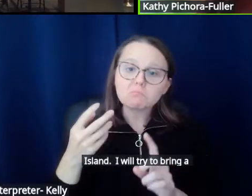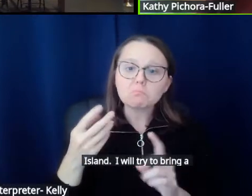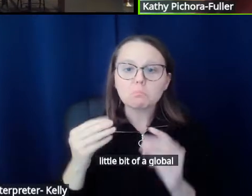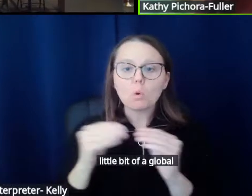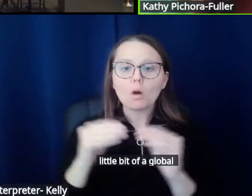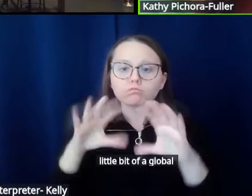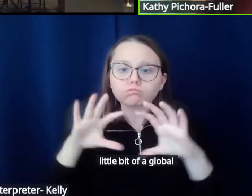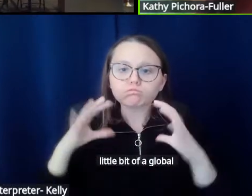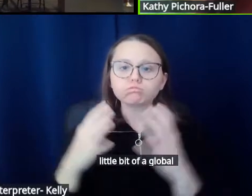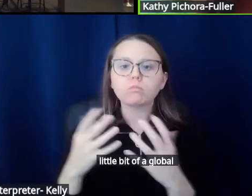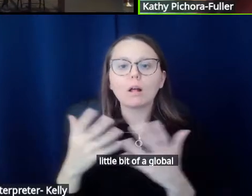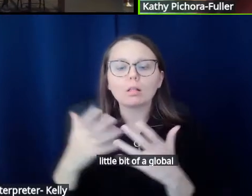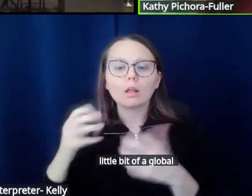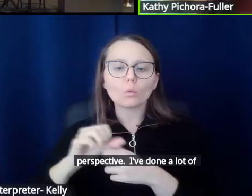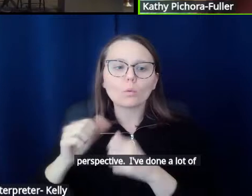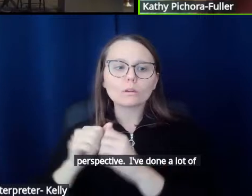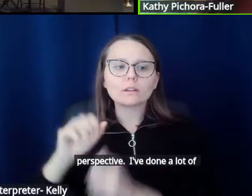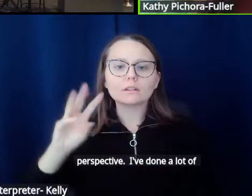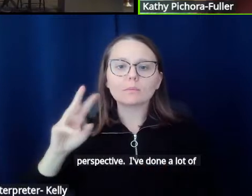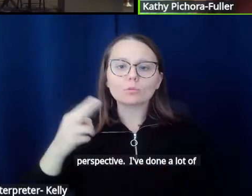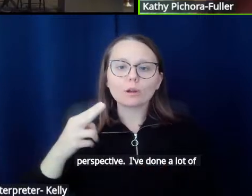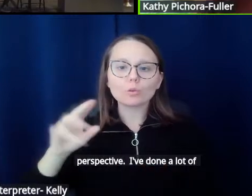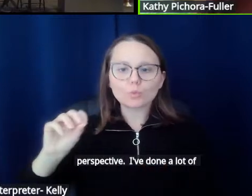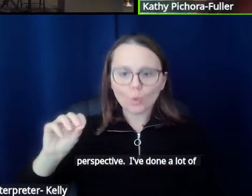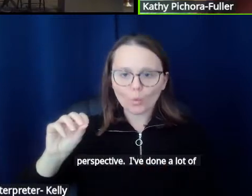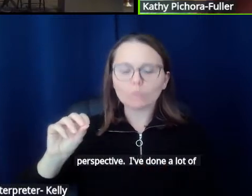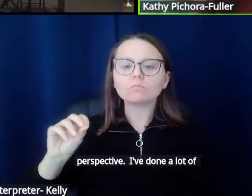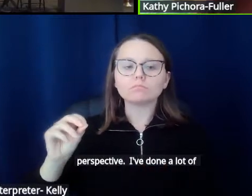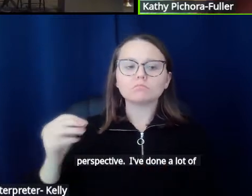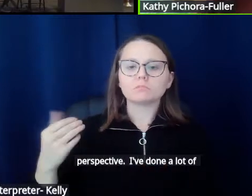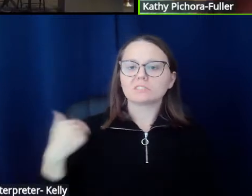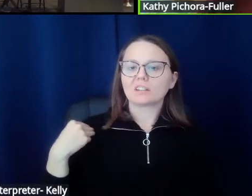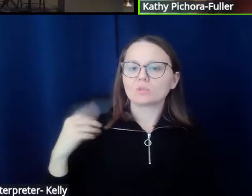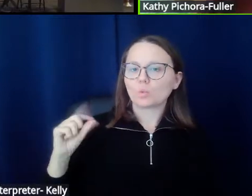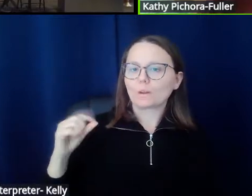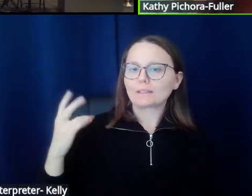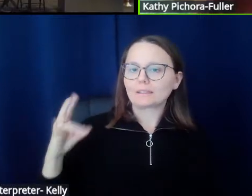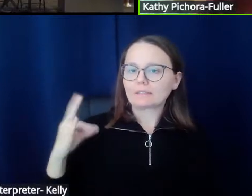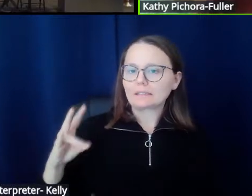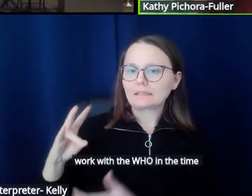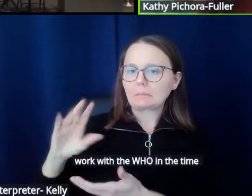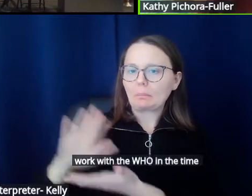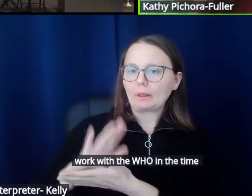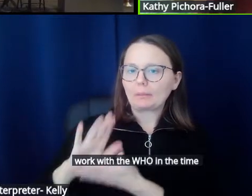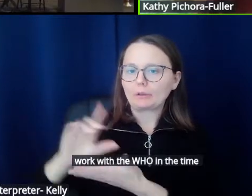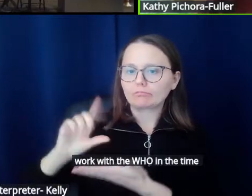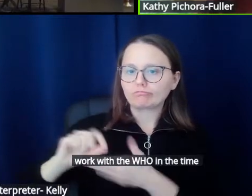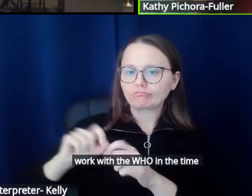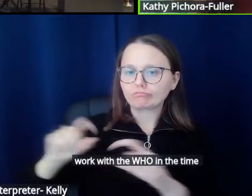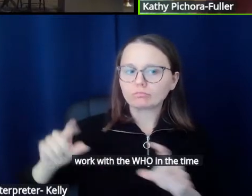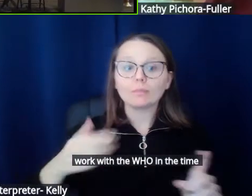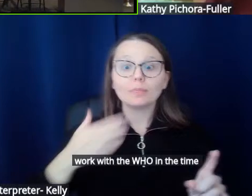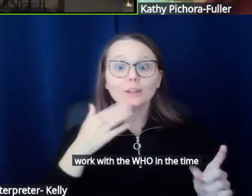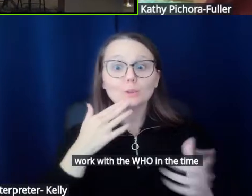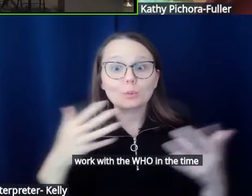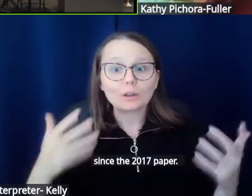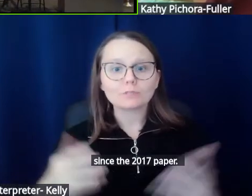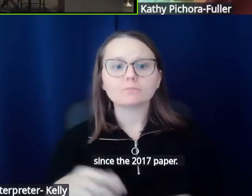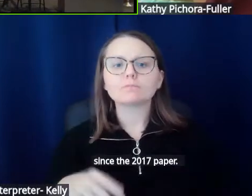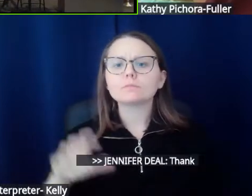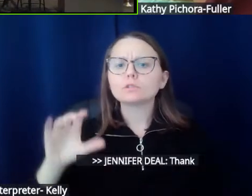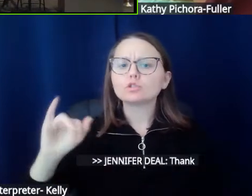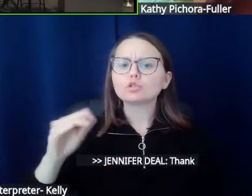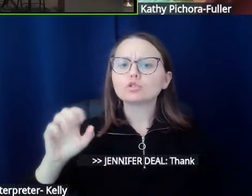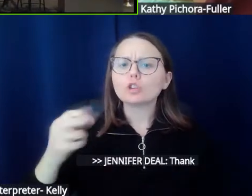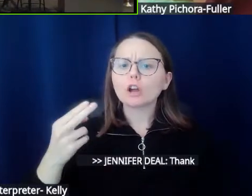work with the WHO in the time since the 2017 paper. Thank you so much. Josh, can I go ahead and